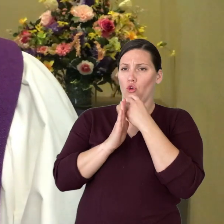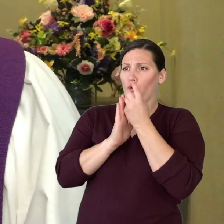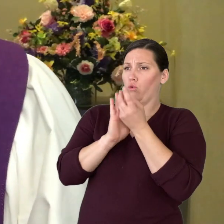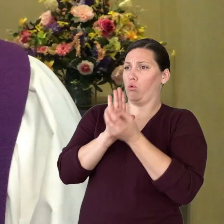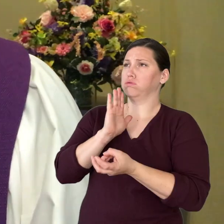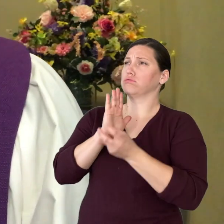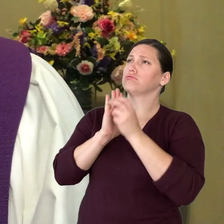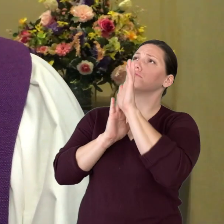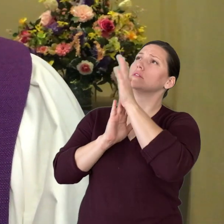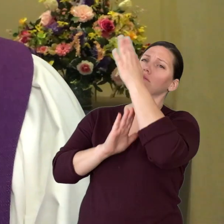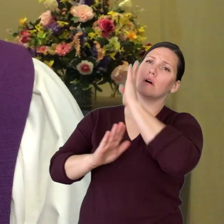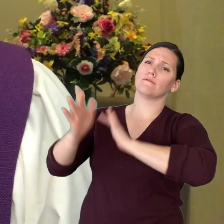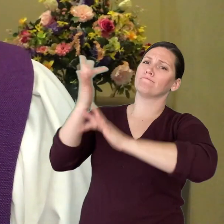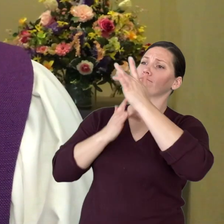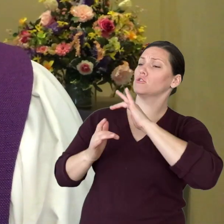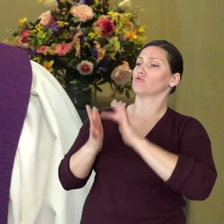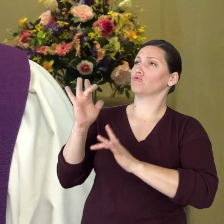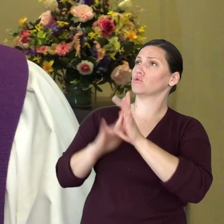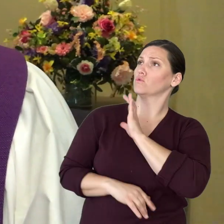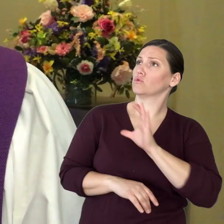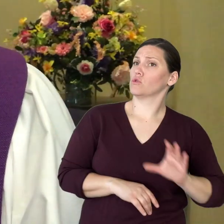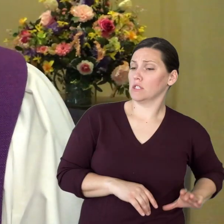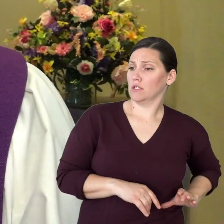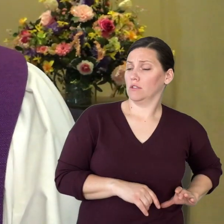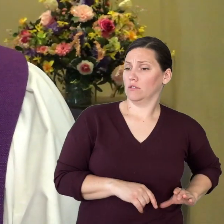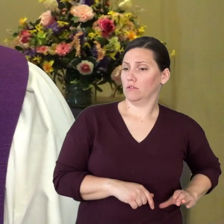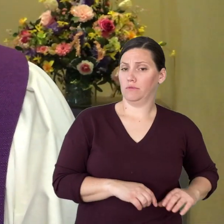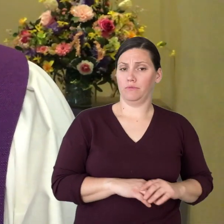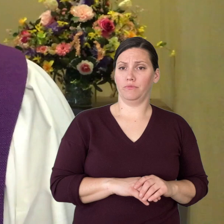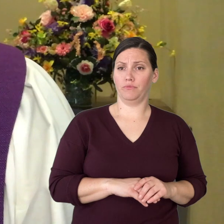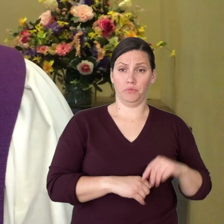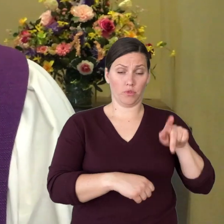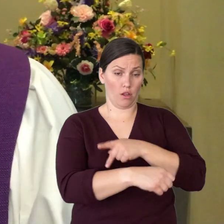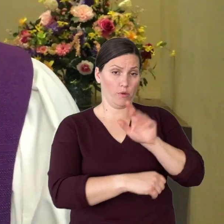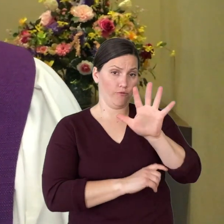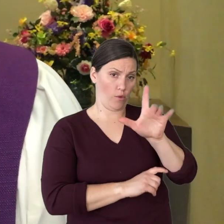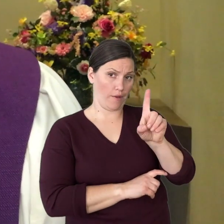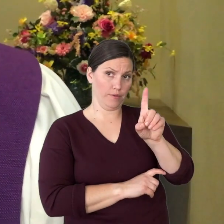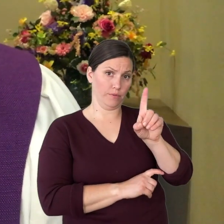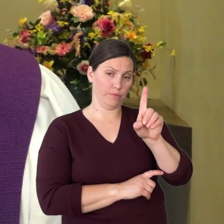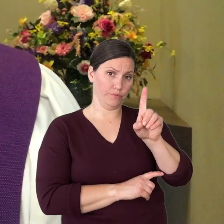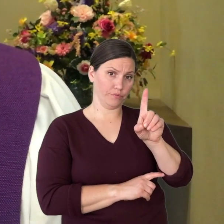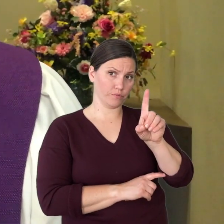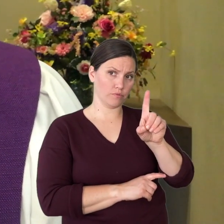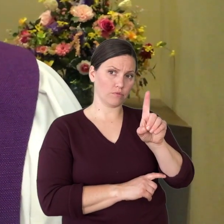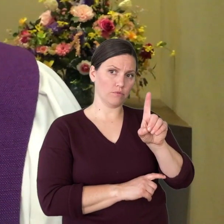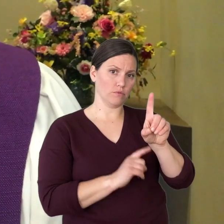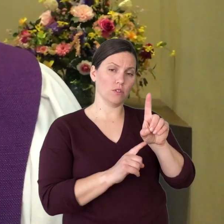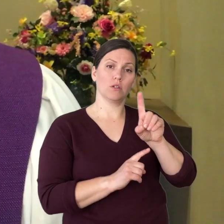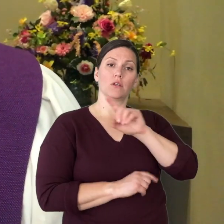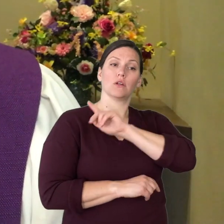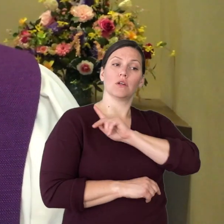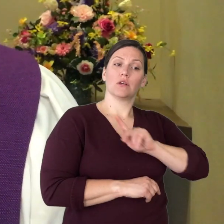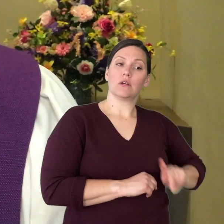on God's mercy in the Lord Jesus Christ. In Psalm 51, King David